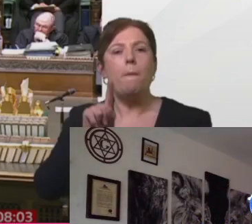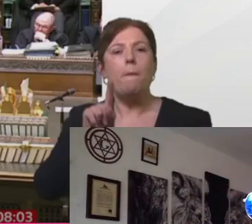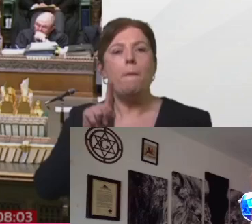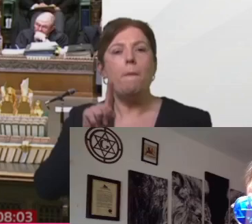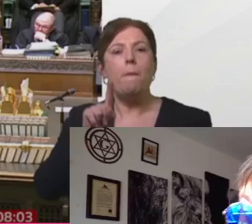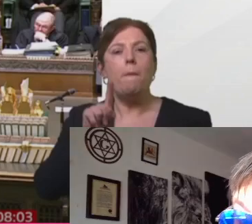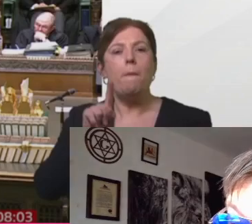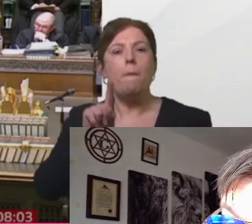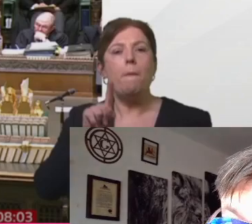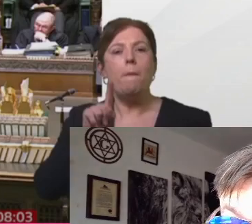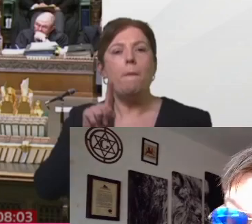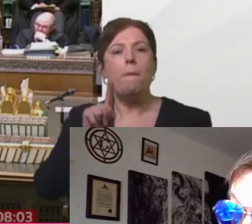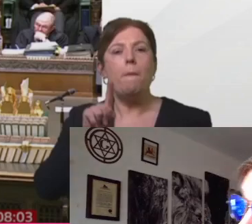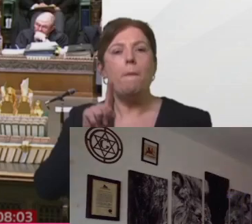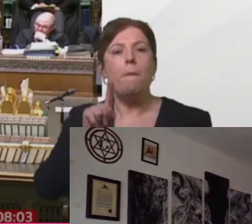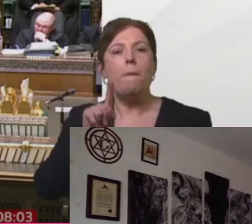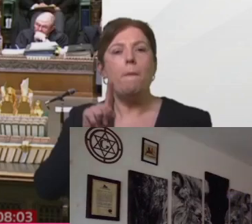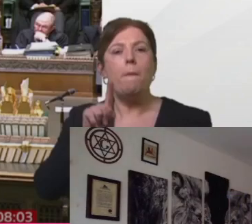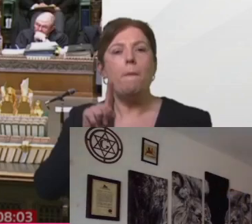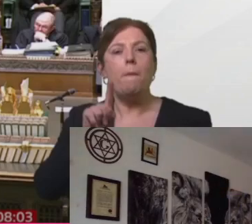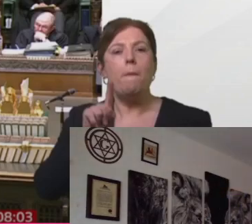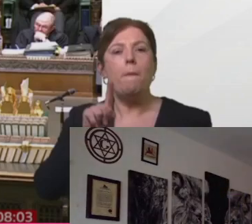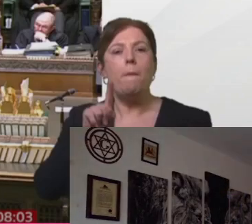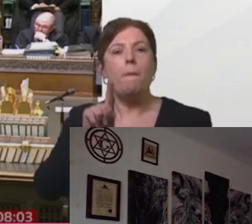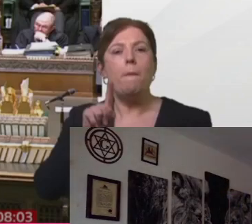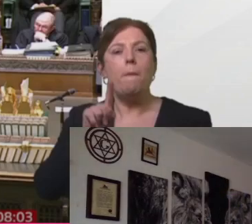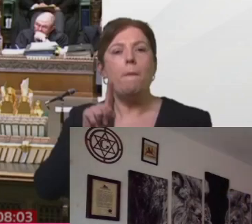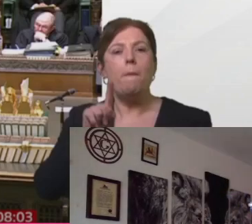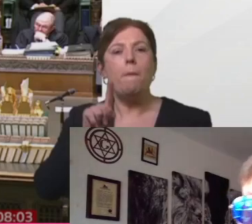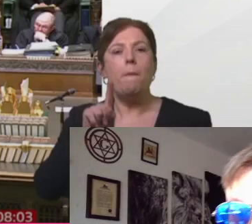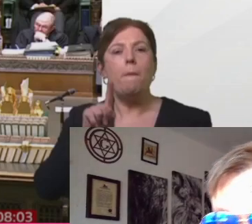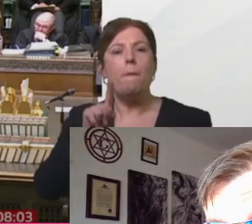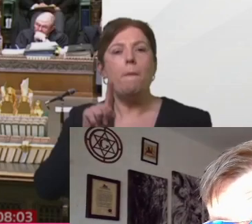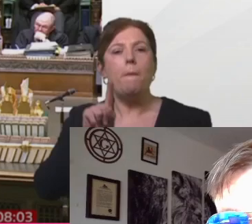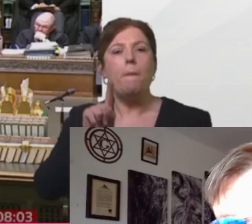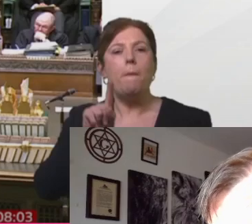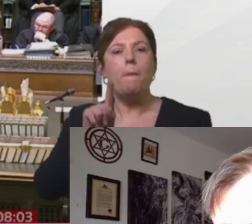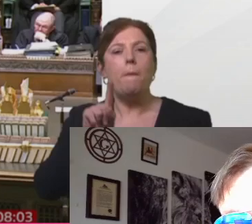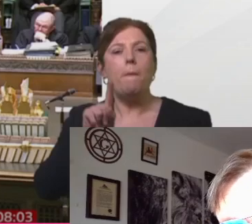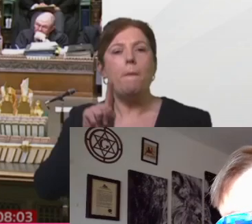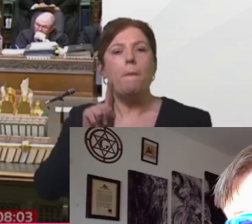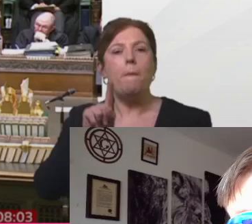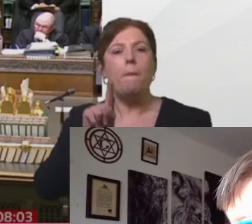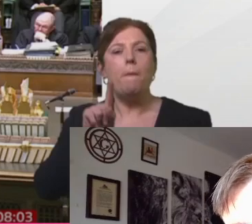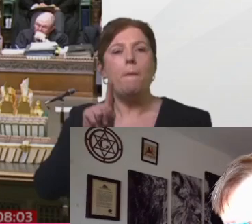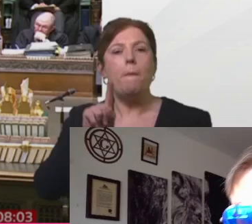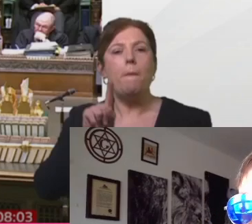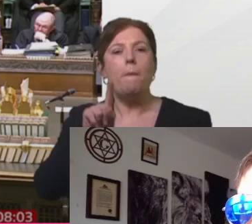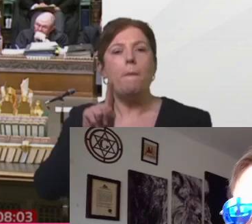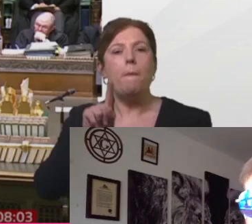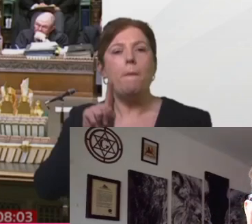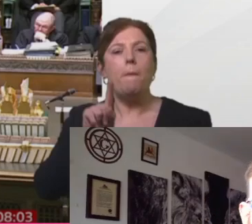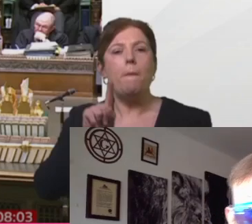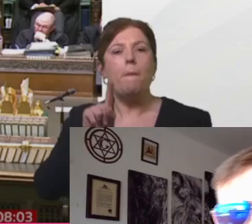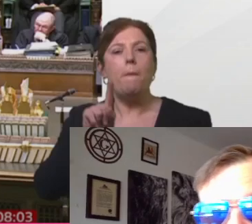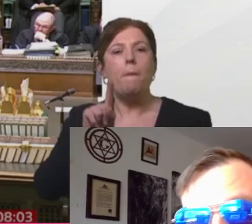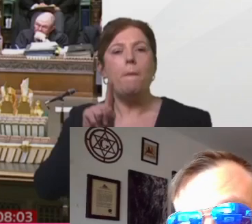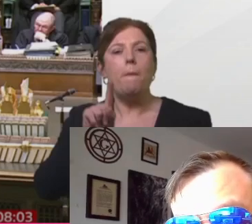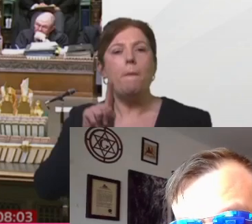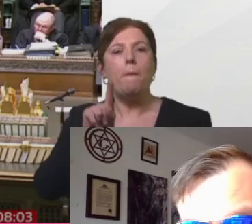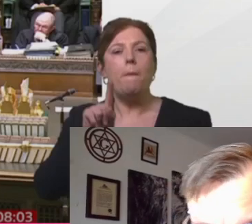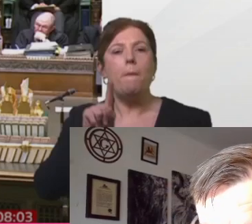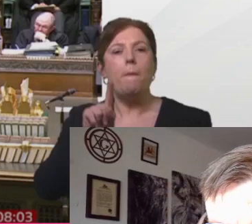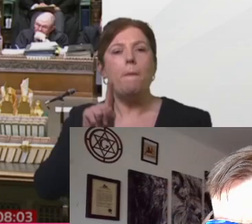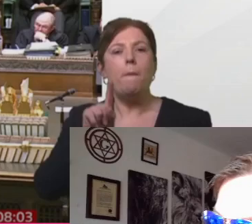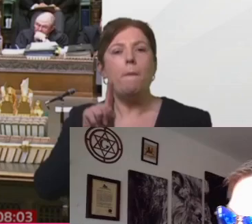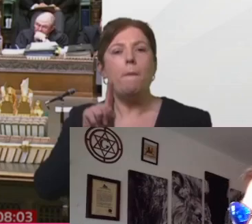cover extremists. Who could fucking disagree with sending extremists away out of this country to a gulag in some